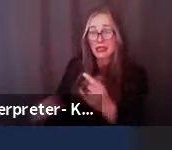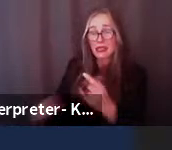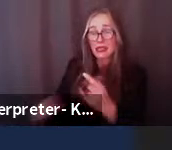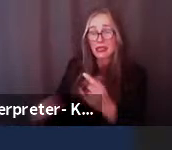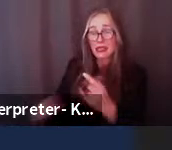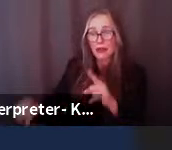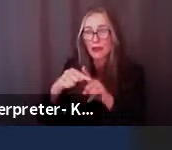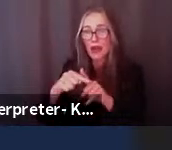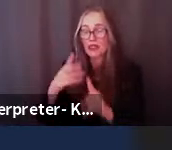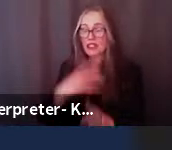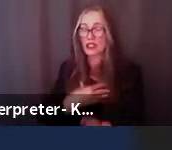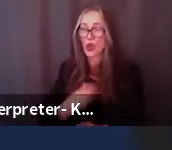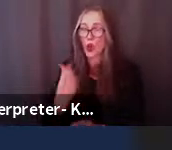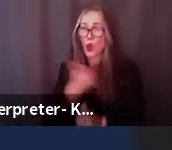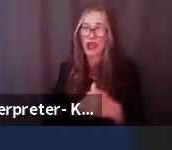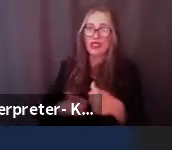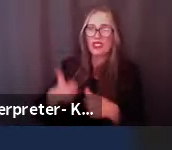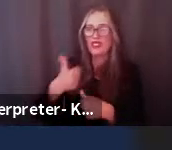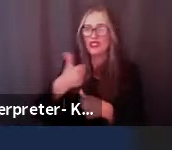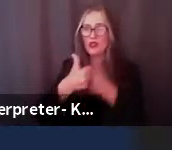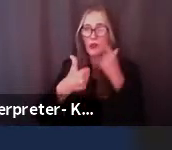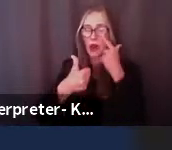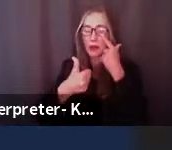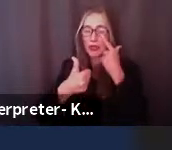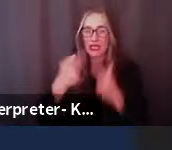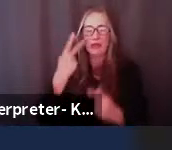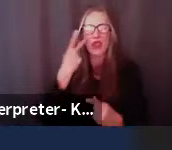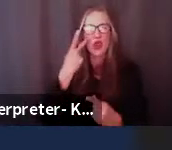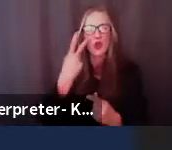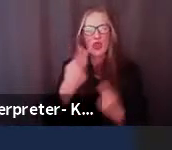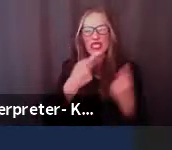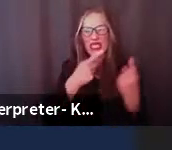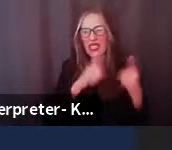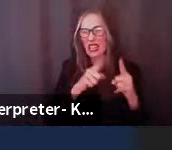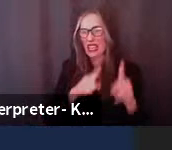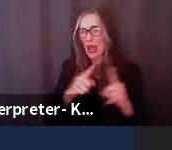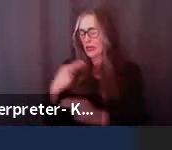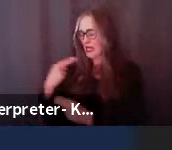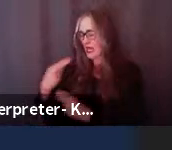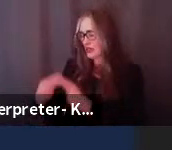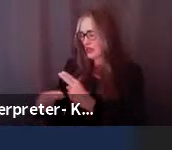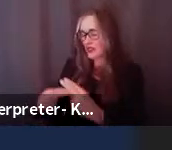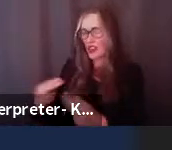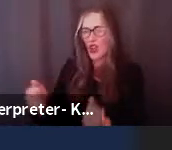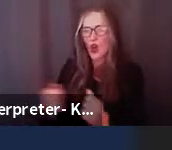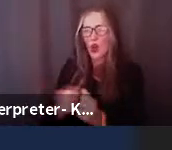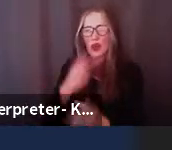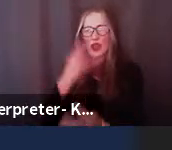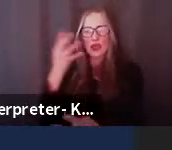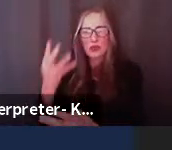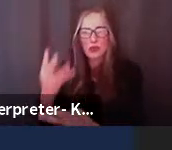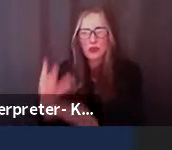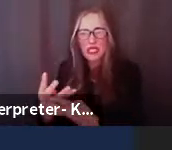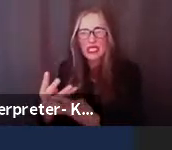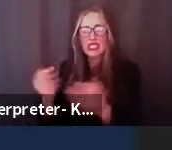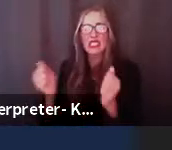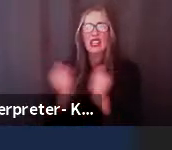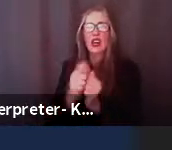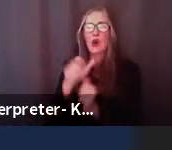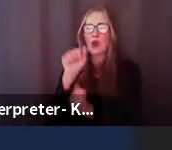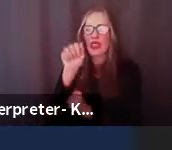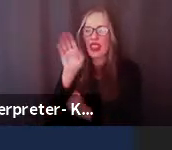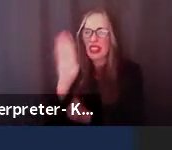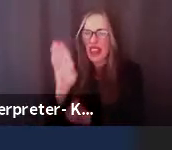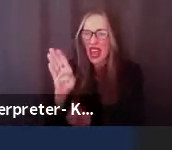united states and has a long history we see it in multiple sites taking place in plantations and in prisons and in laboratories and in